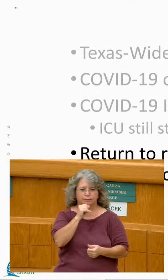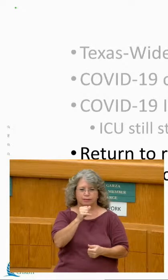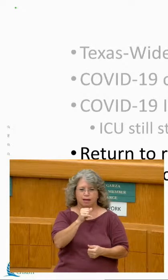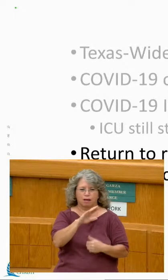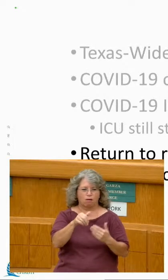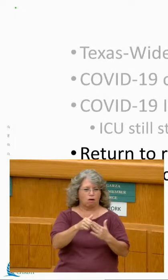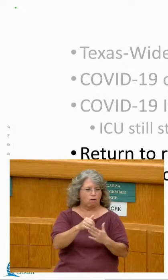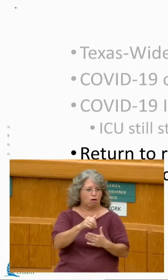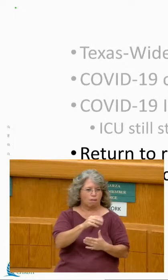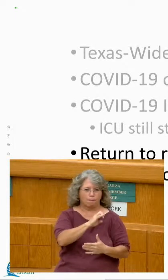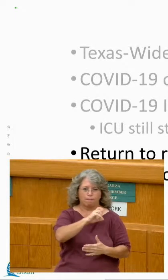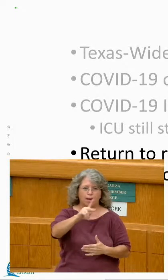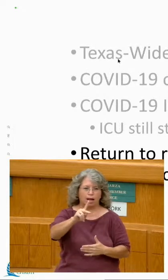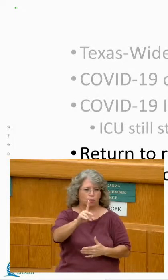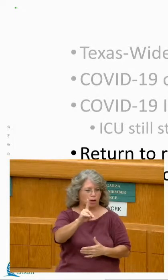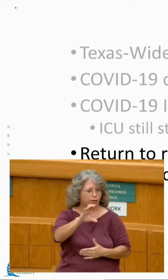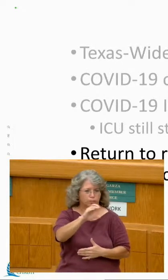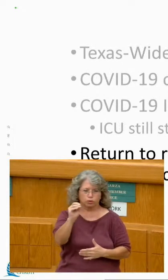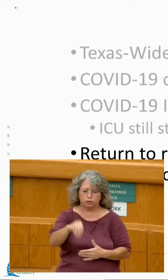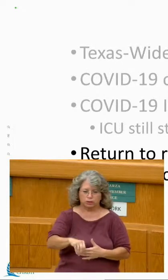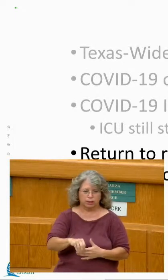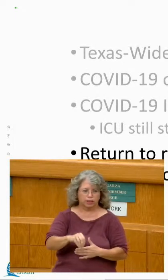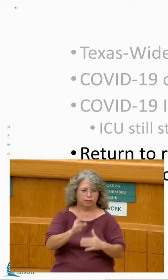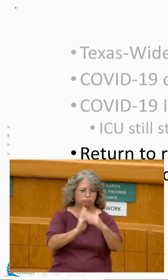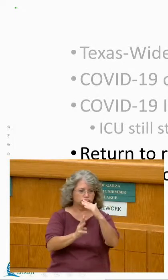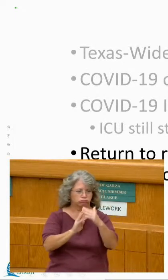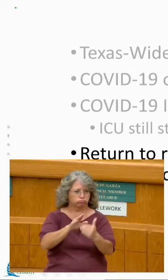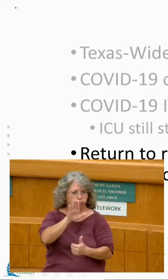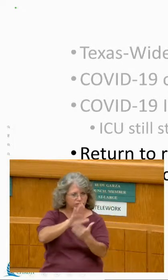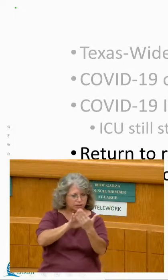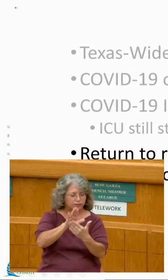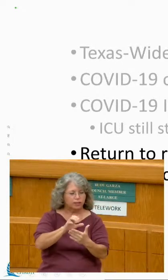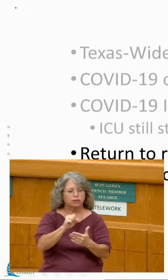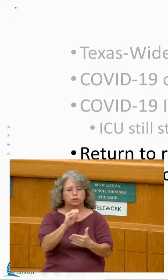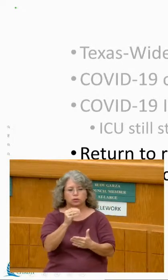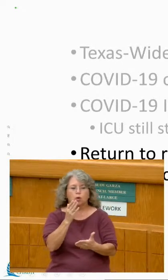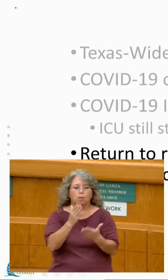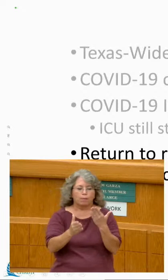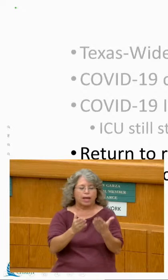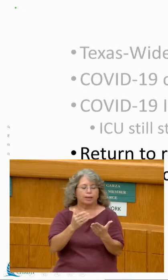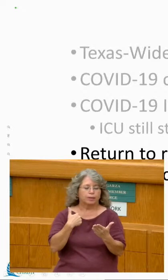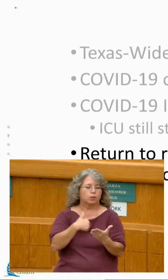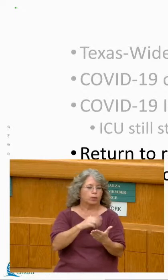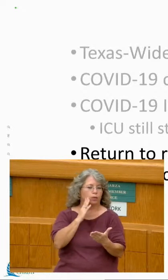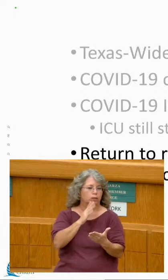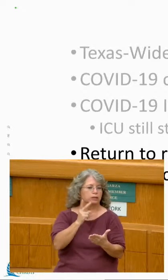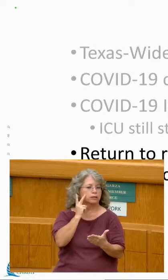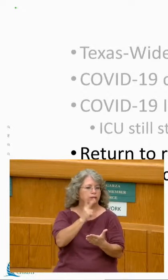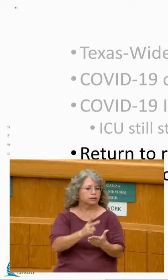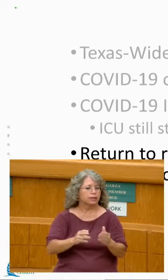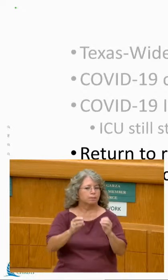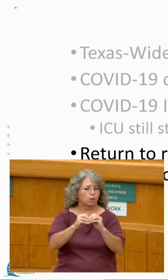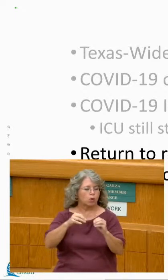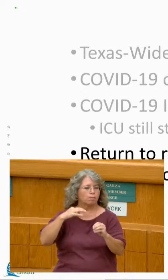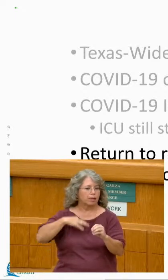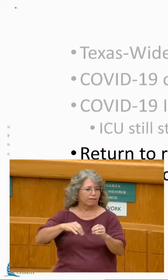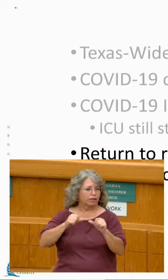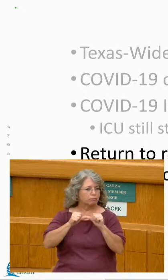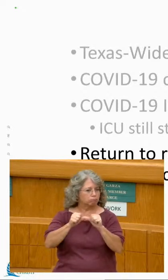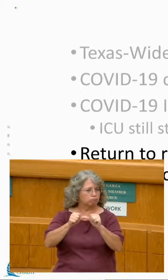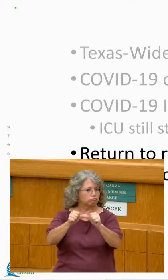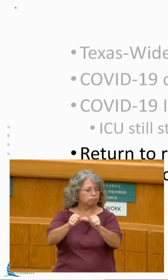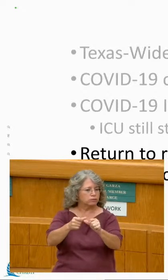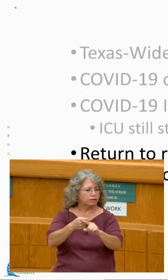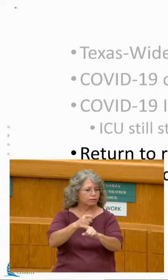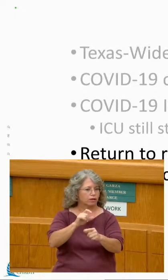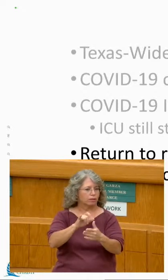100% capacity, and we expect that maybe there'll be a continued benefit of this remote schooling, which the idea would be that if the kids have